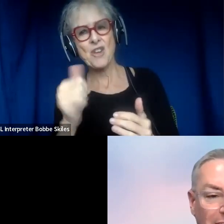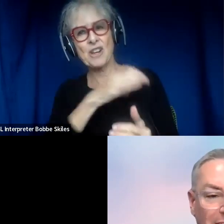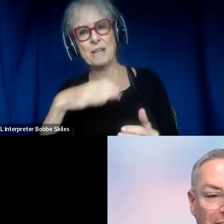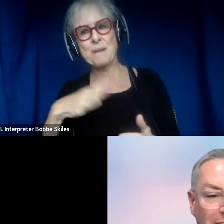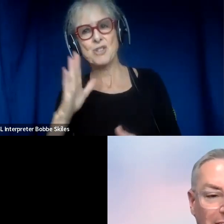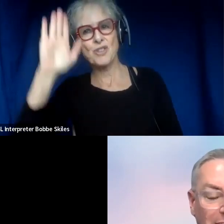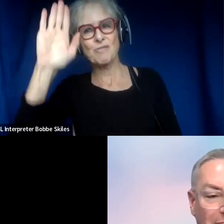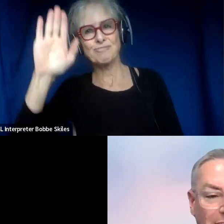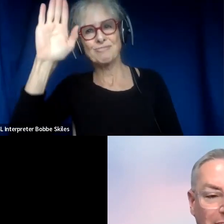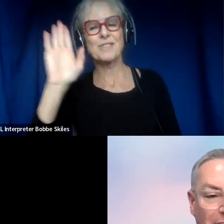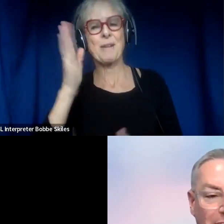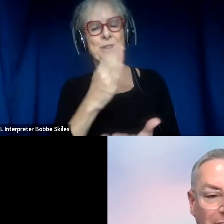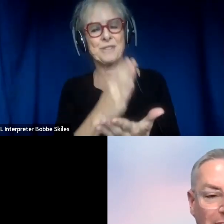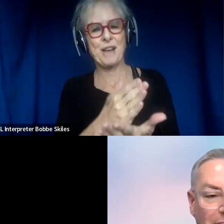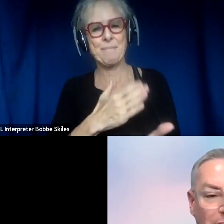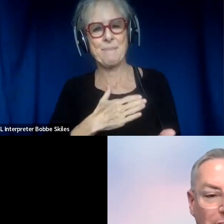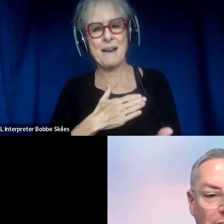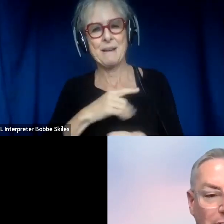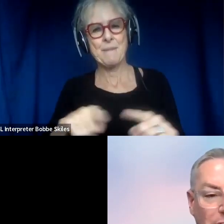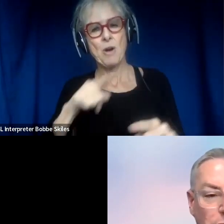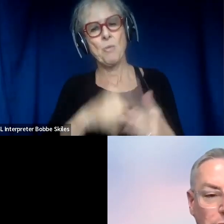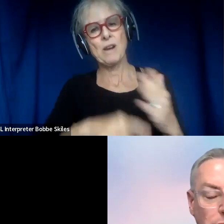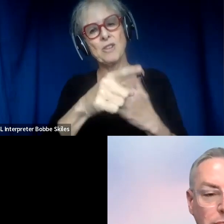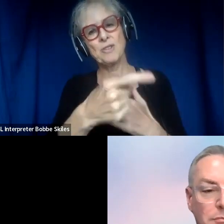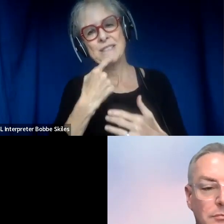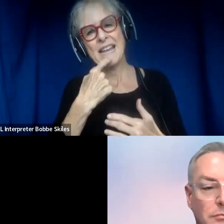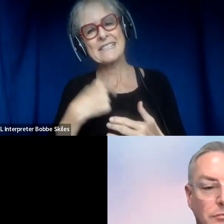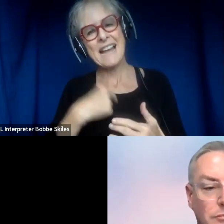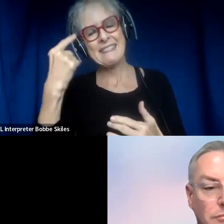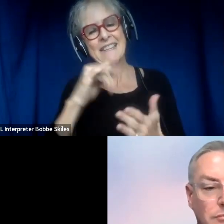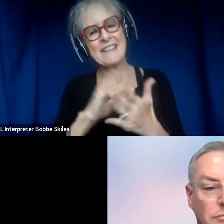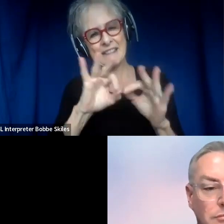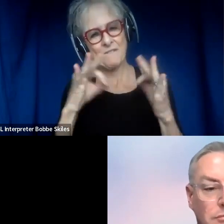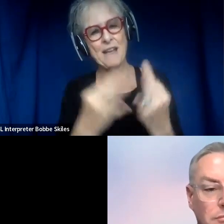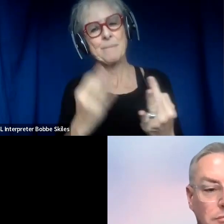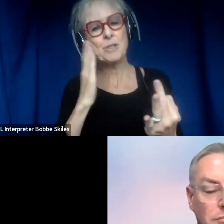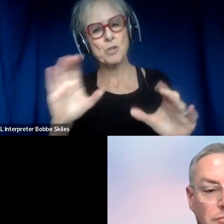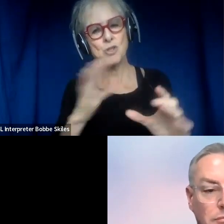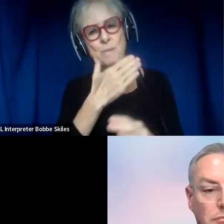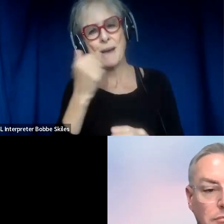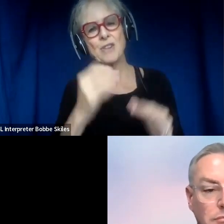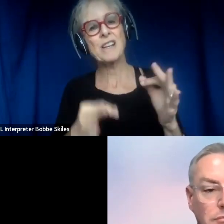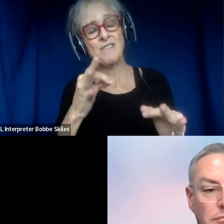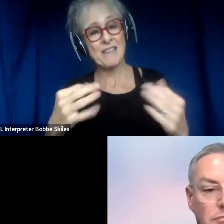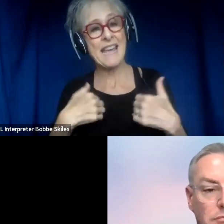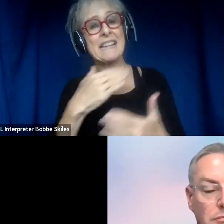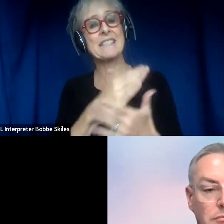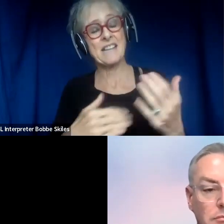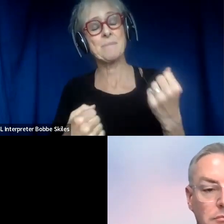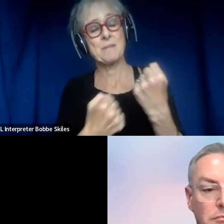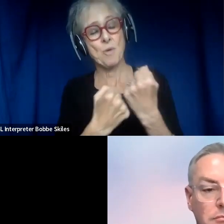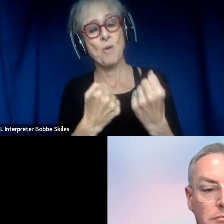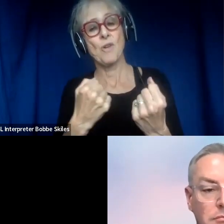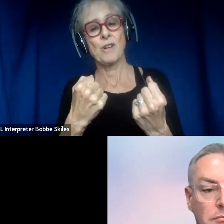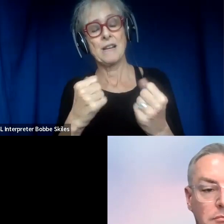I'll stop asking, but what you've touched on is, I think that the families would do better if they had some support somehow, because